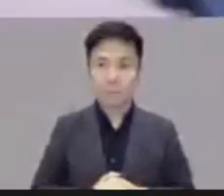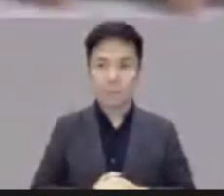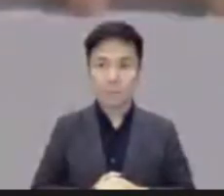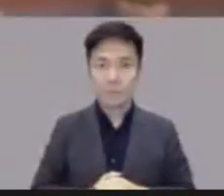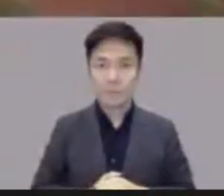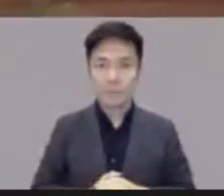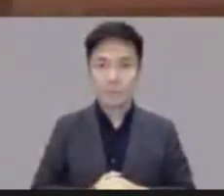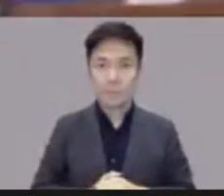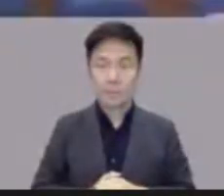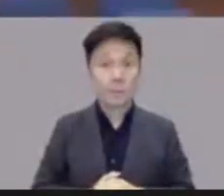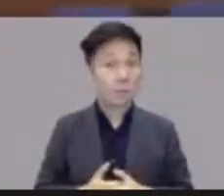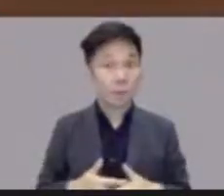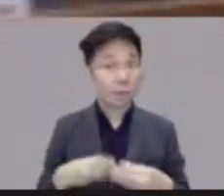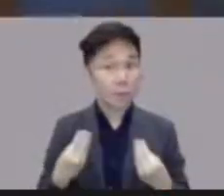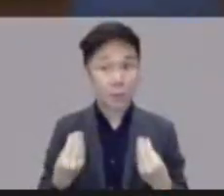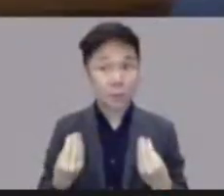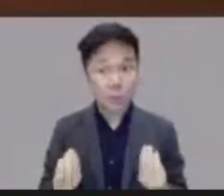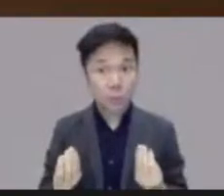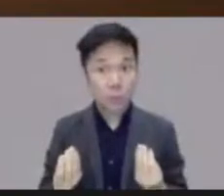foreign